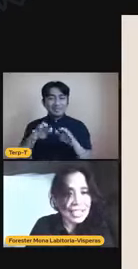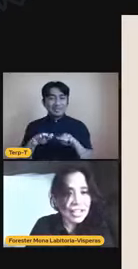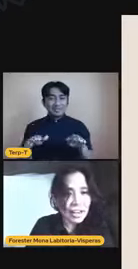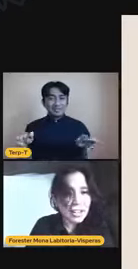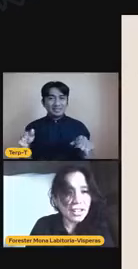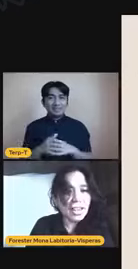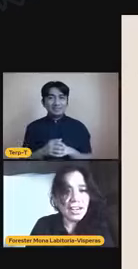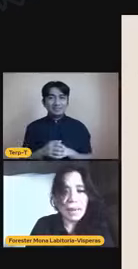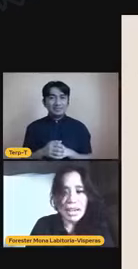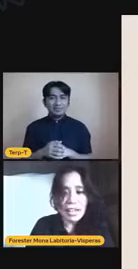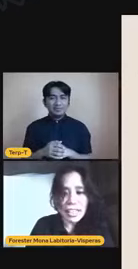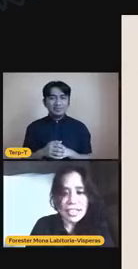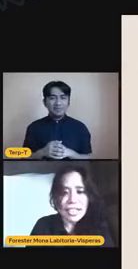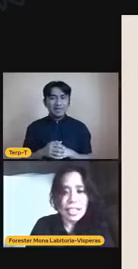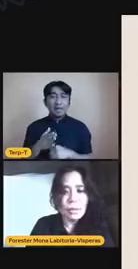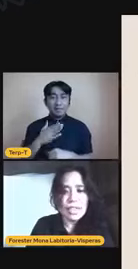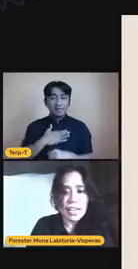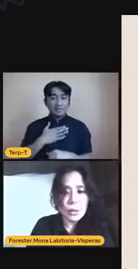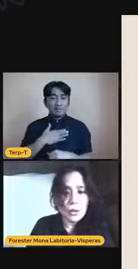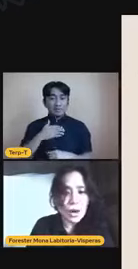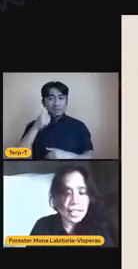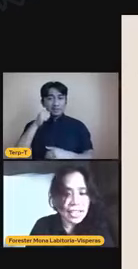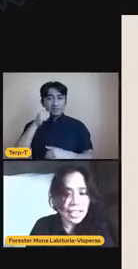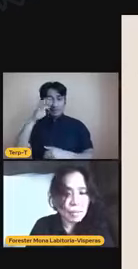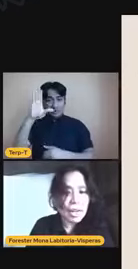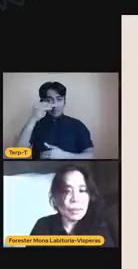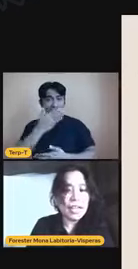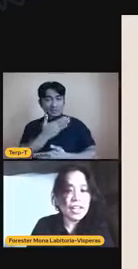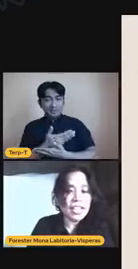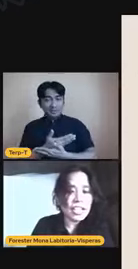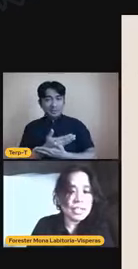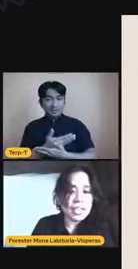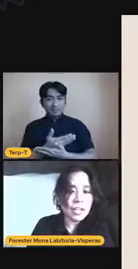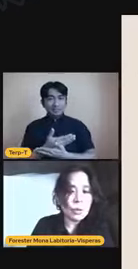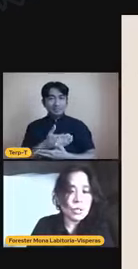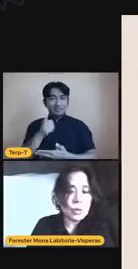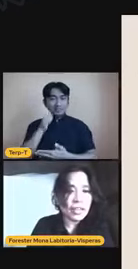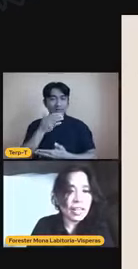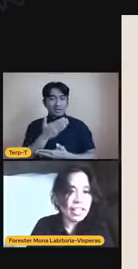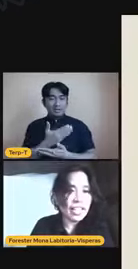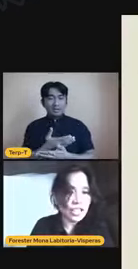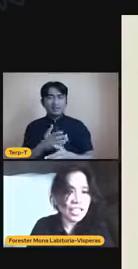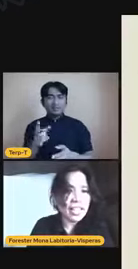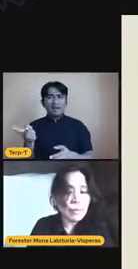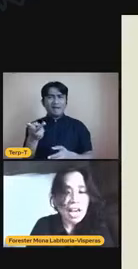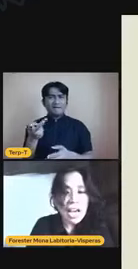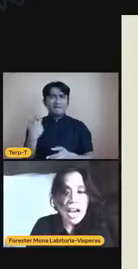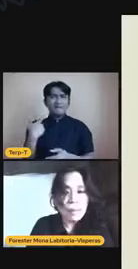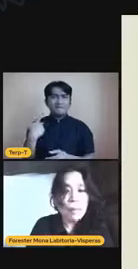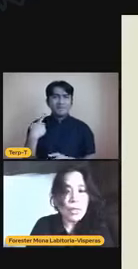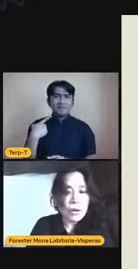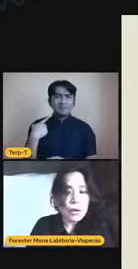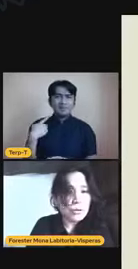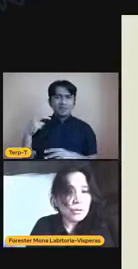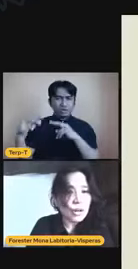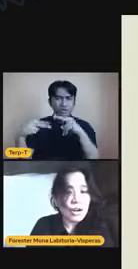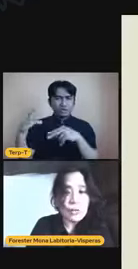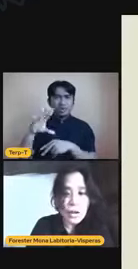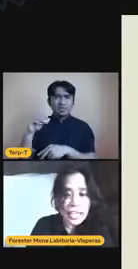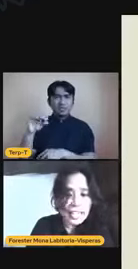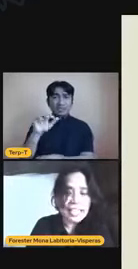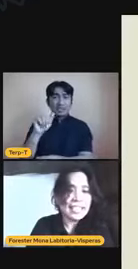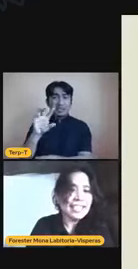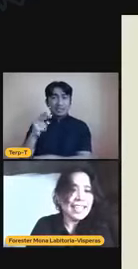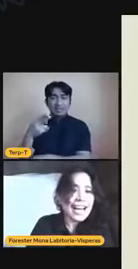my son is there, my eldest. He was diagnosed with autism, and my youngest was diagnosed with ADHD. I'm a mother of